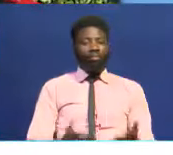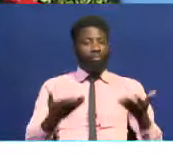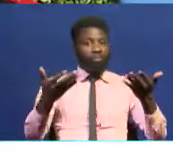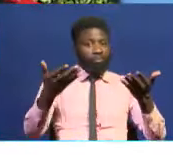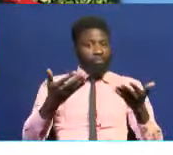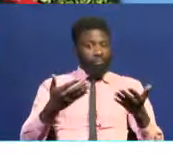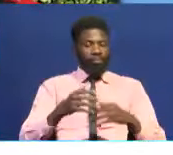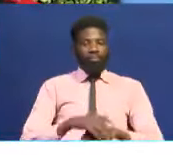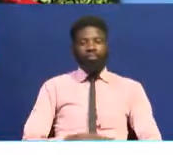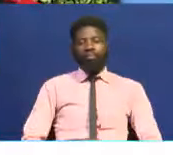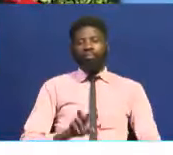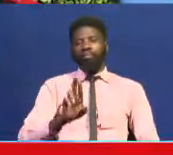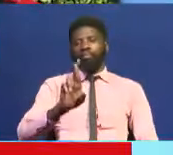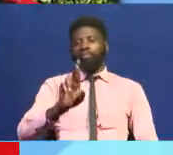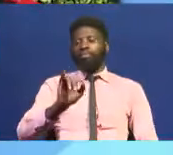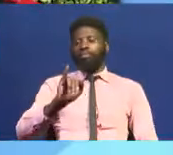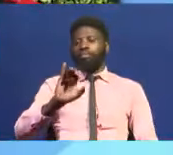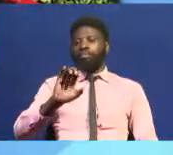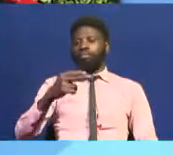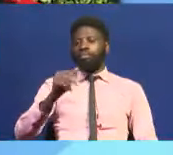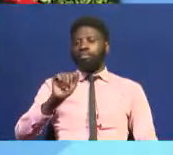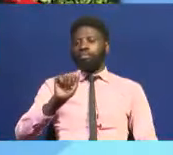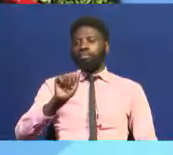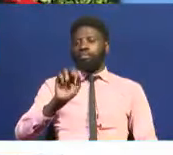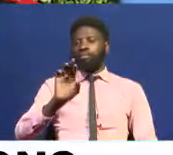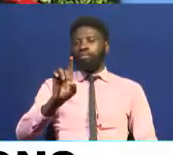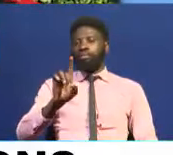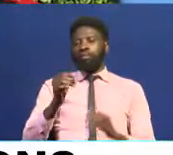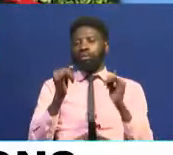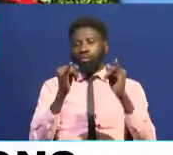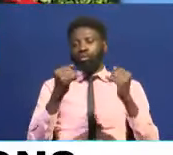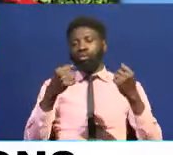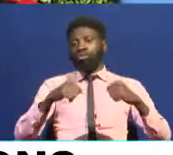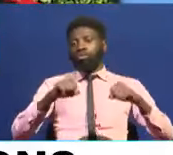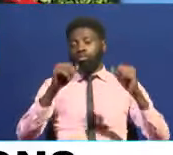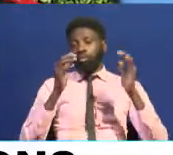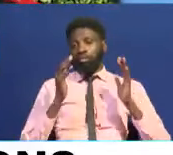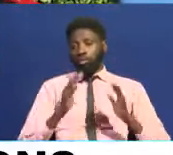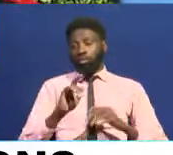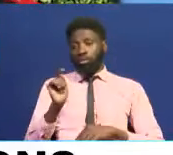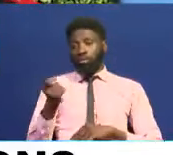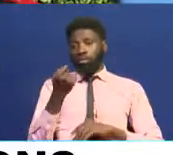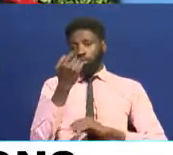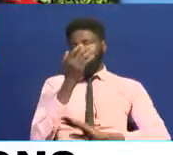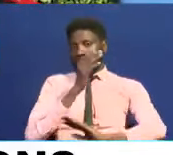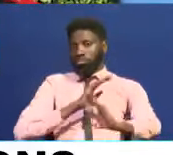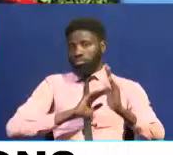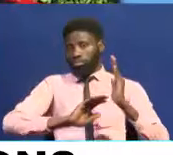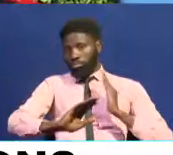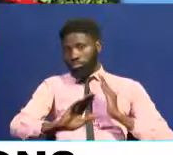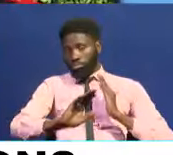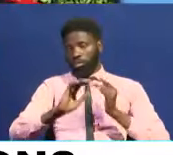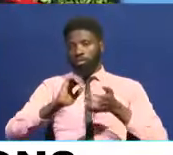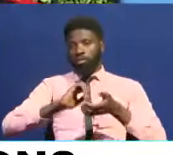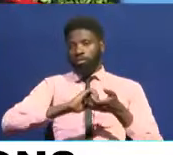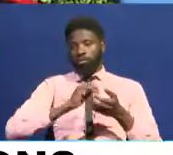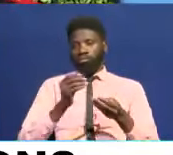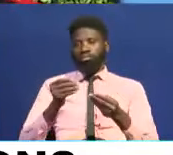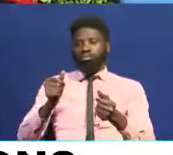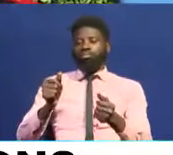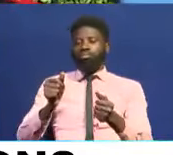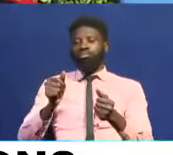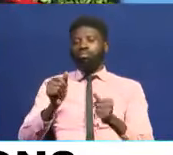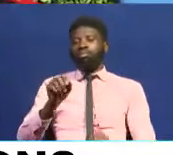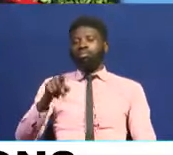Back, Richard Ngichabe is the new chairperson with the Kenya Karate Federation after beating his opponent Paul Mukoba in